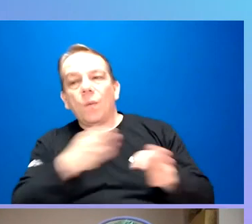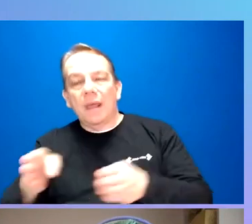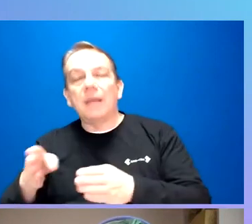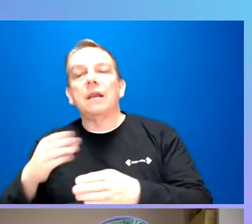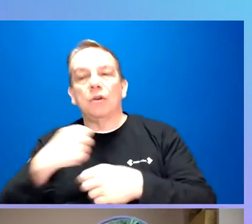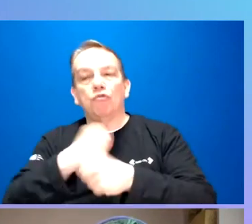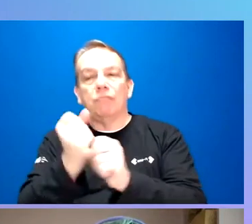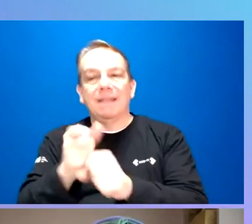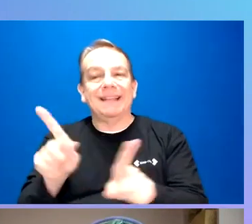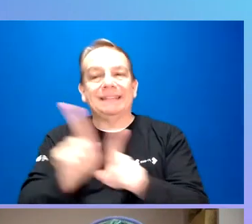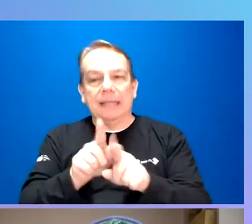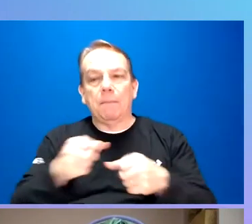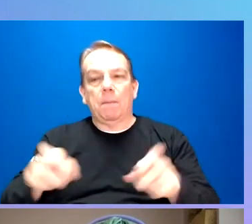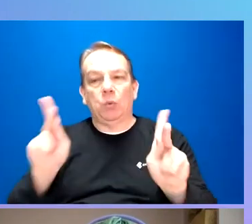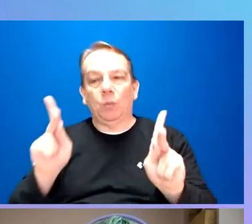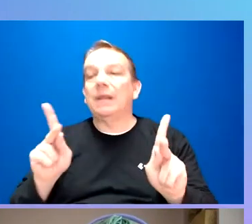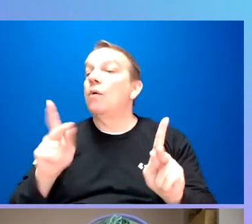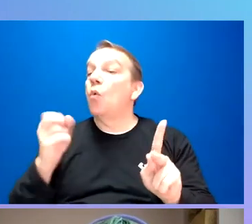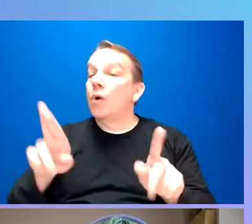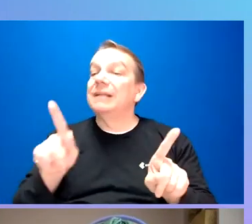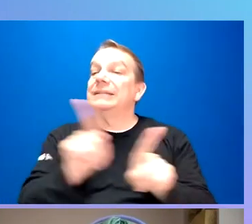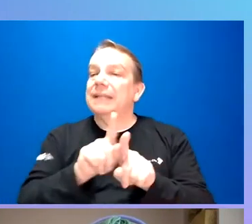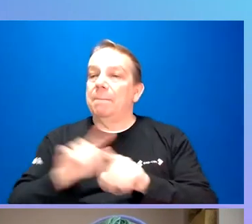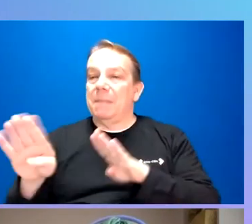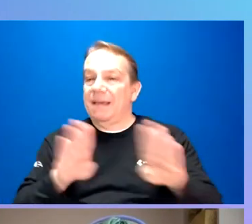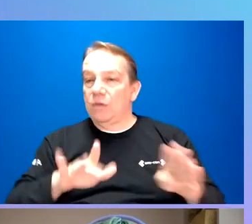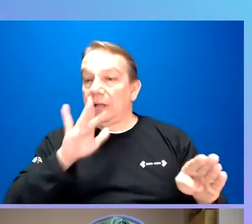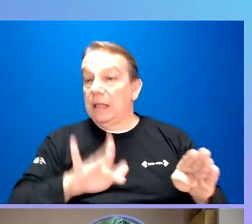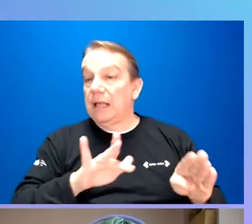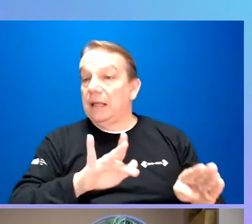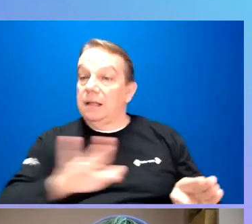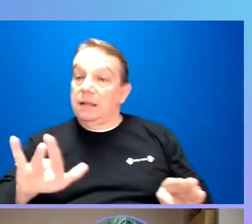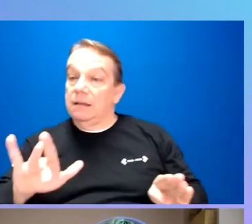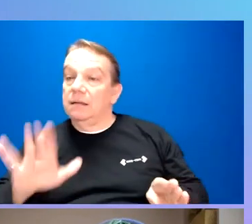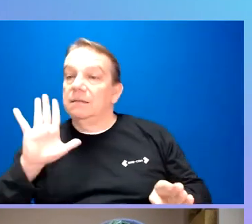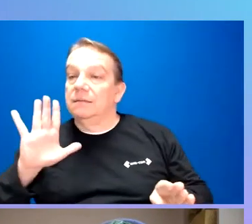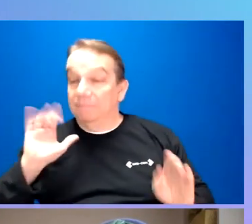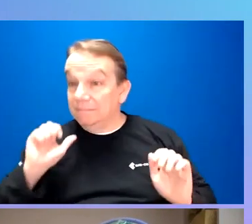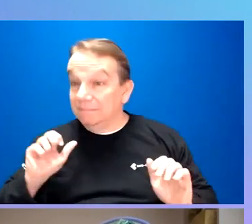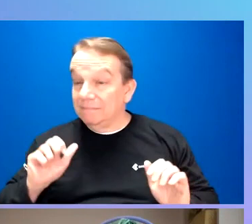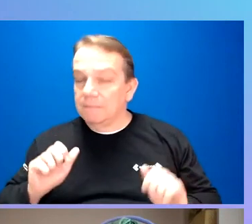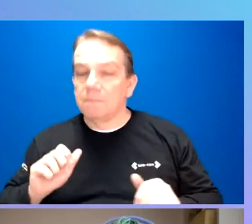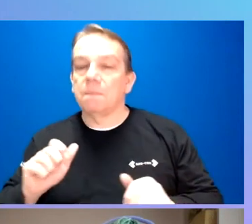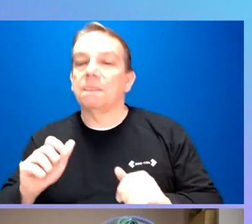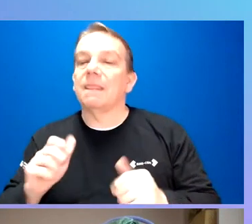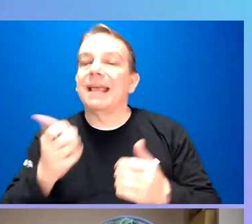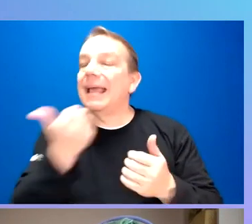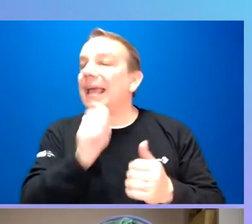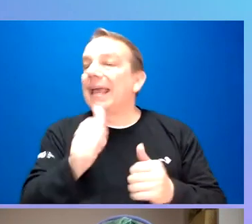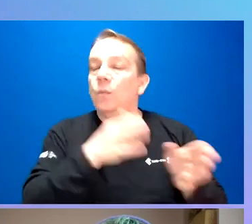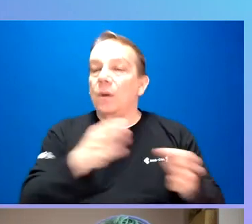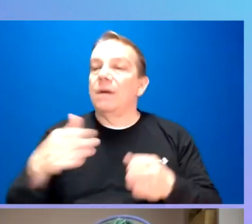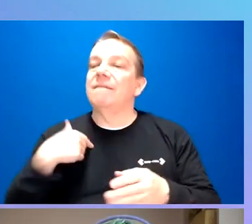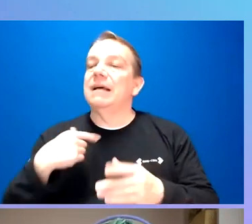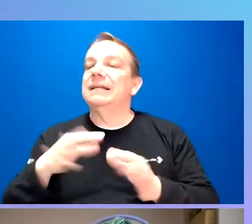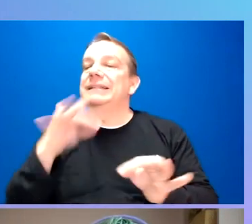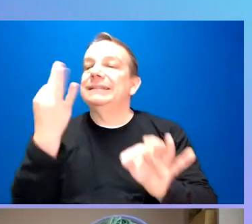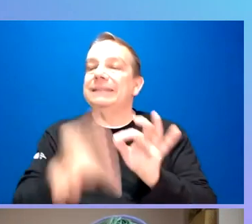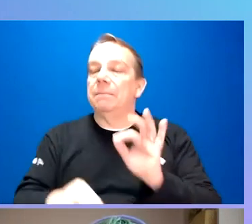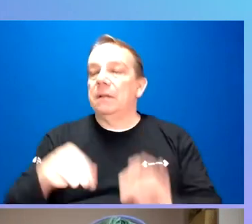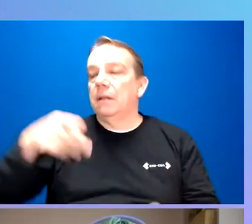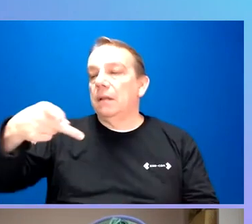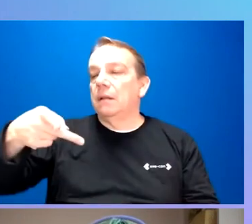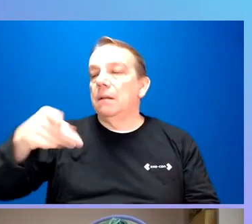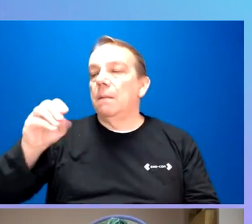action. So to support this criteria, for any action that involves dragging, we need to provide a simple pointer